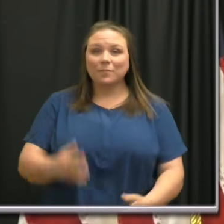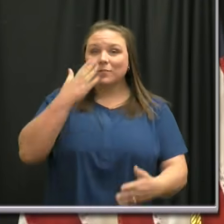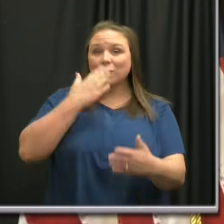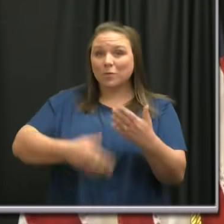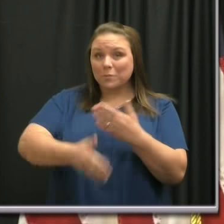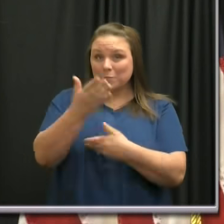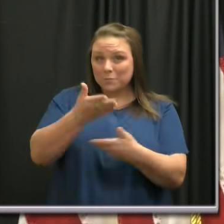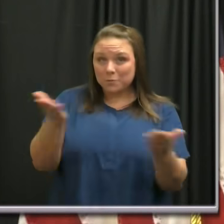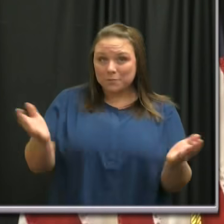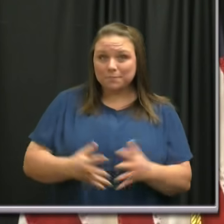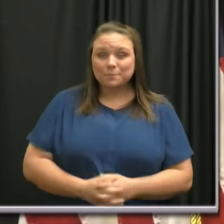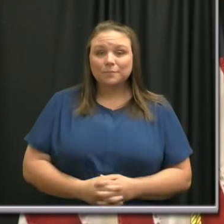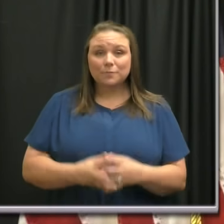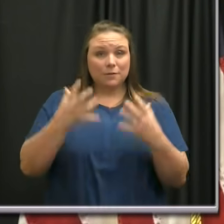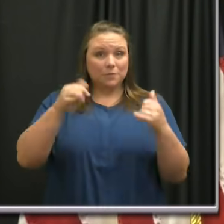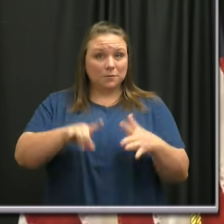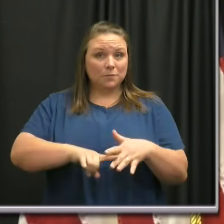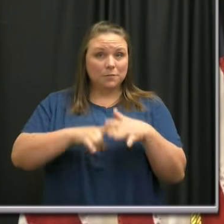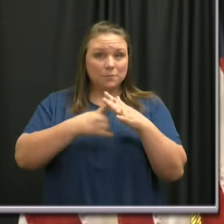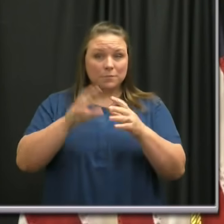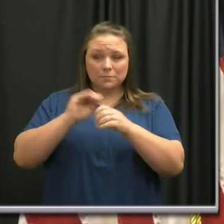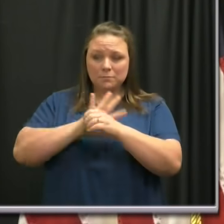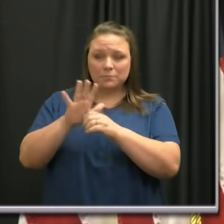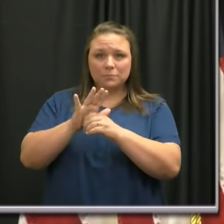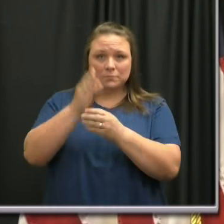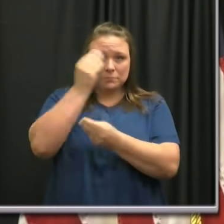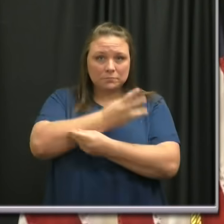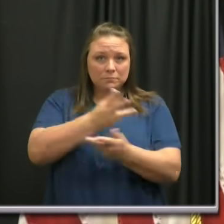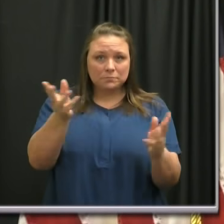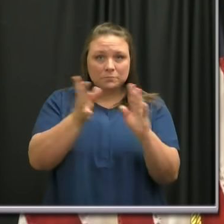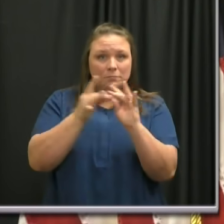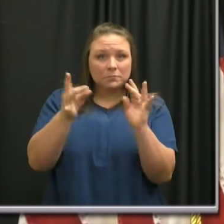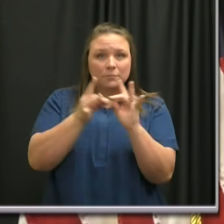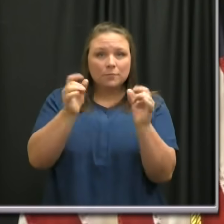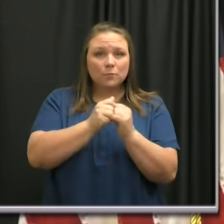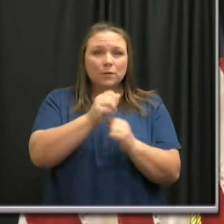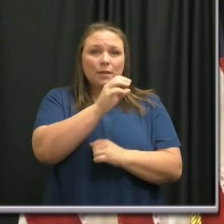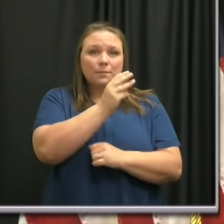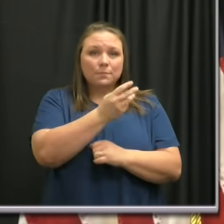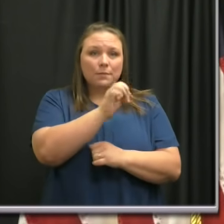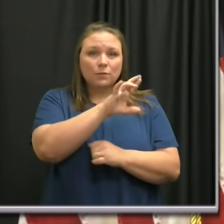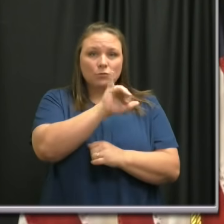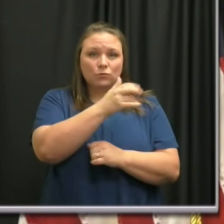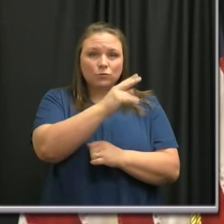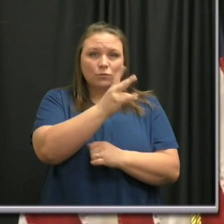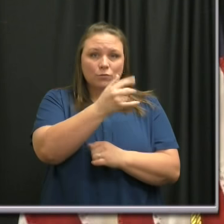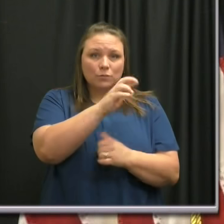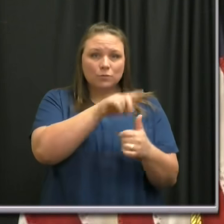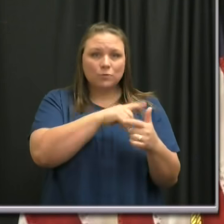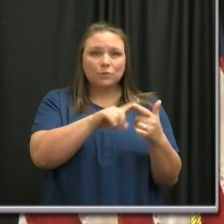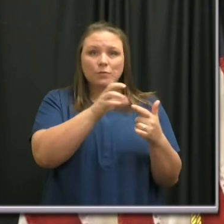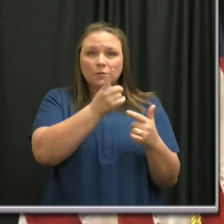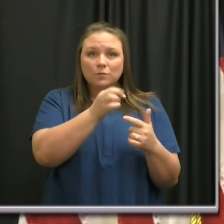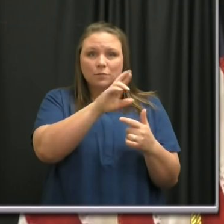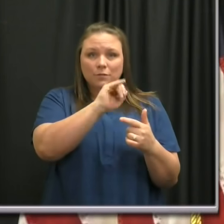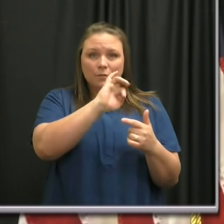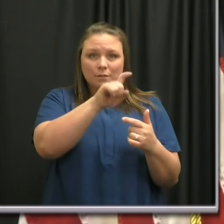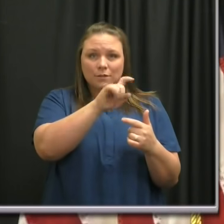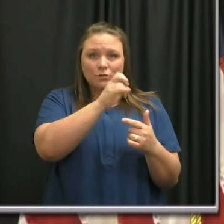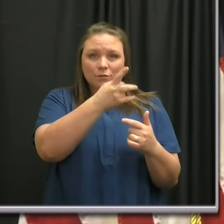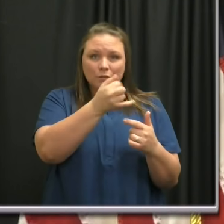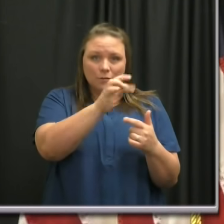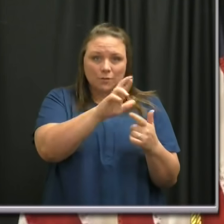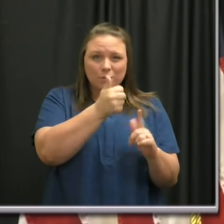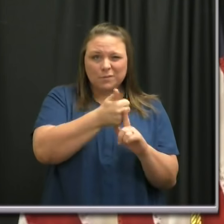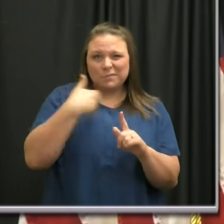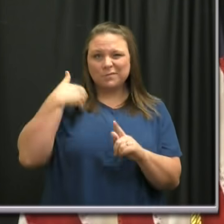Good morning, everyone. We'll begin today's COVID-19 press briefing with Mayor John Cooper, followed by Dr. Alex Jahangir, Chair of